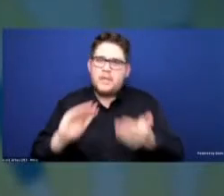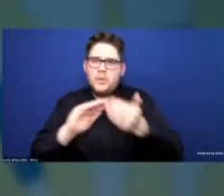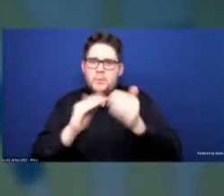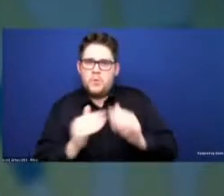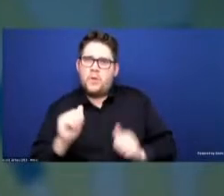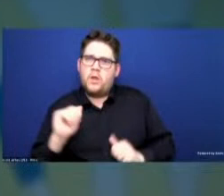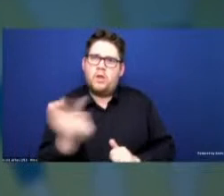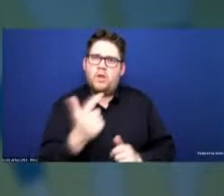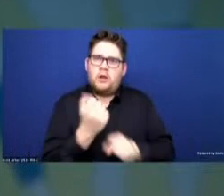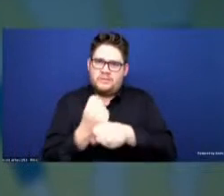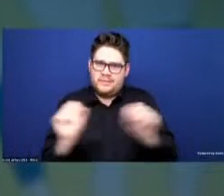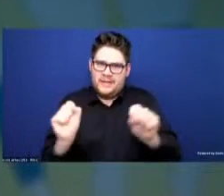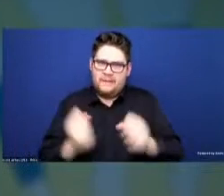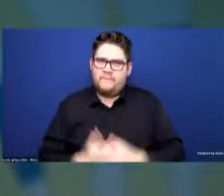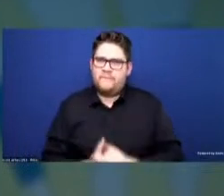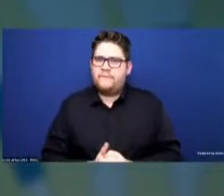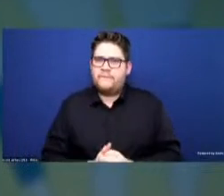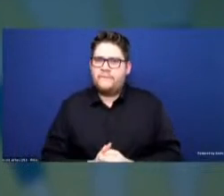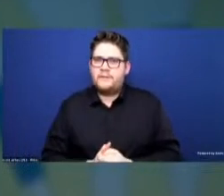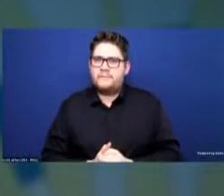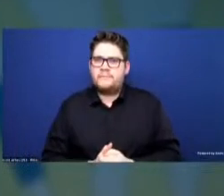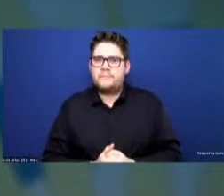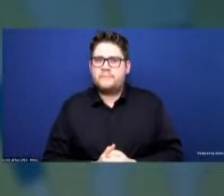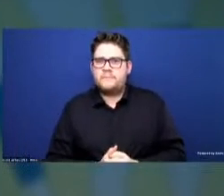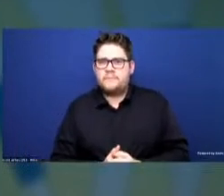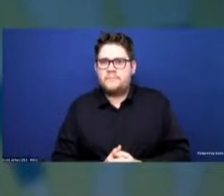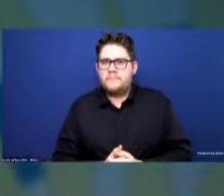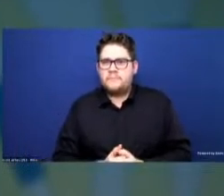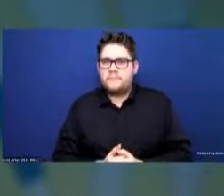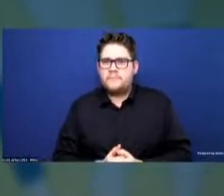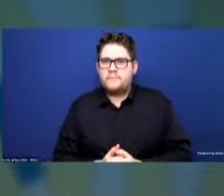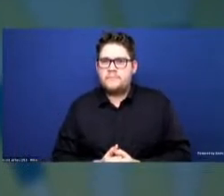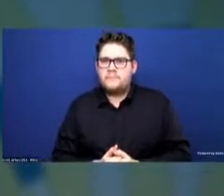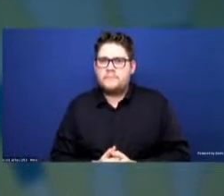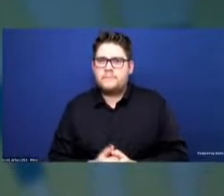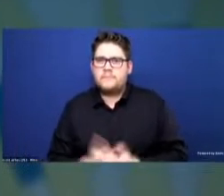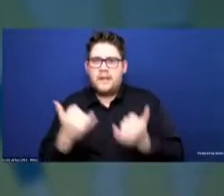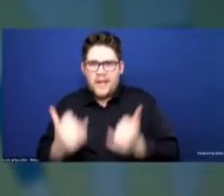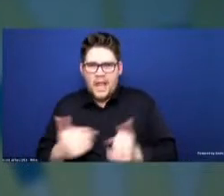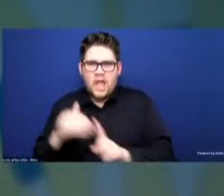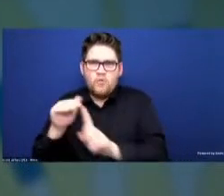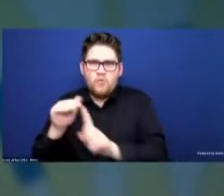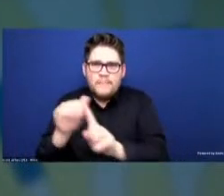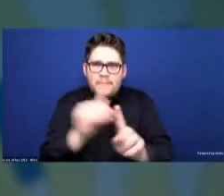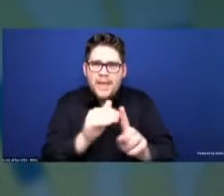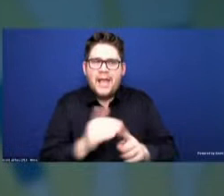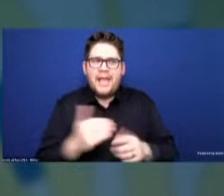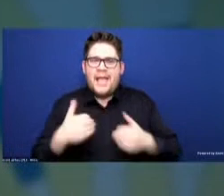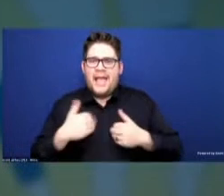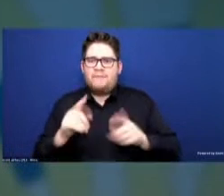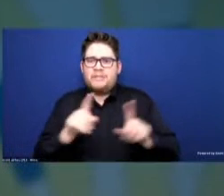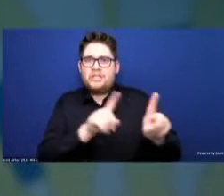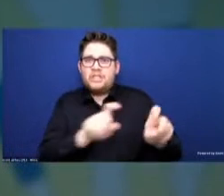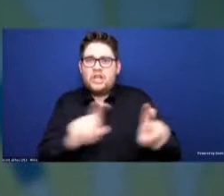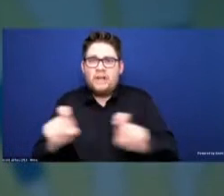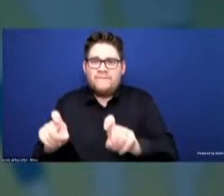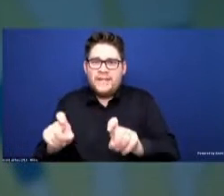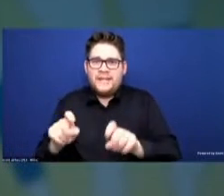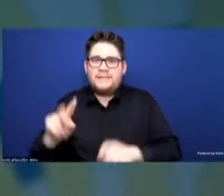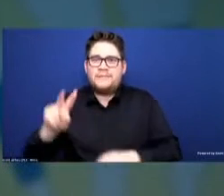Finally, I'm just going to remind people that we do have our population health survey round 2 that is open, and